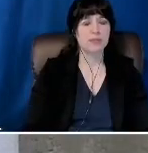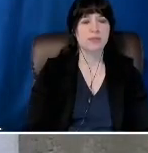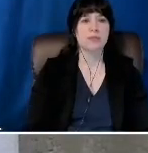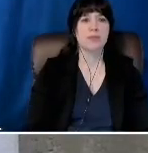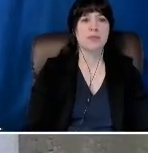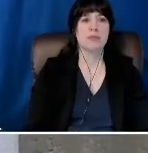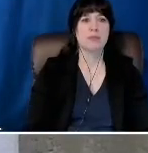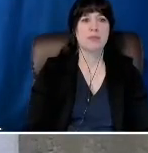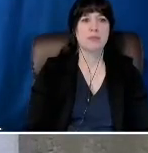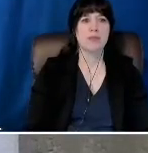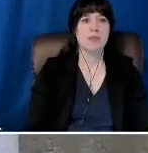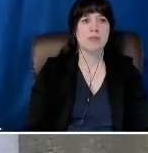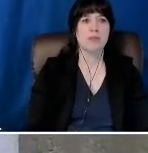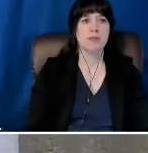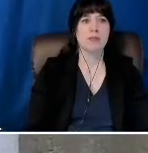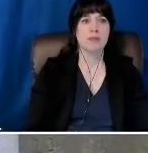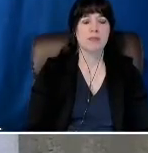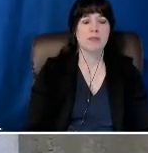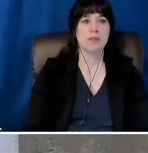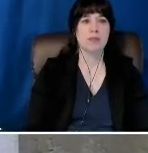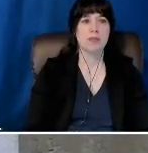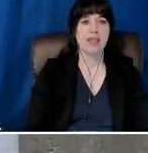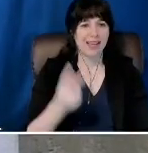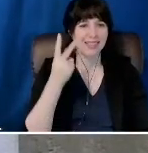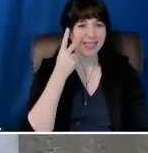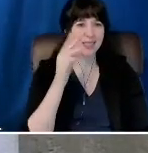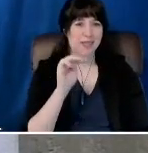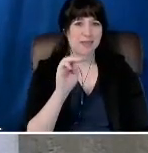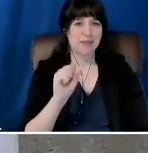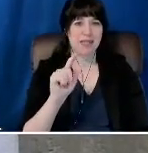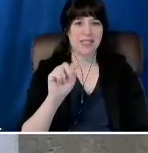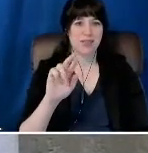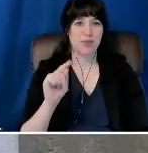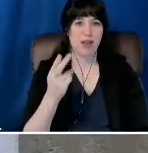I see Ms. Rutherford reaching for the mic there.